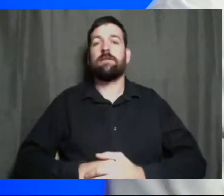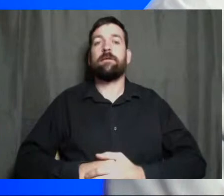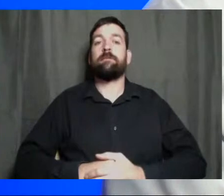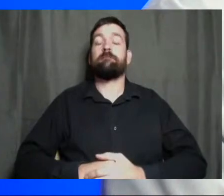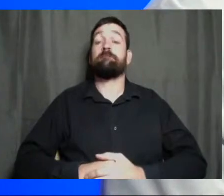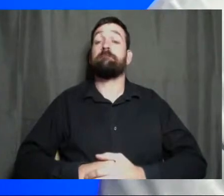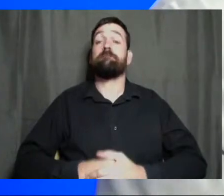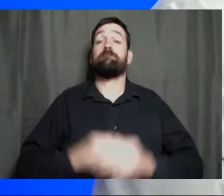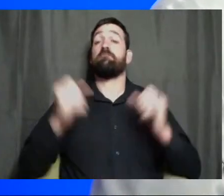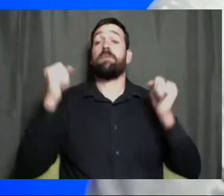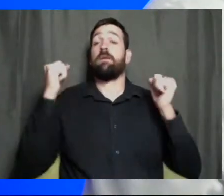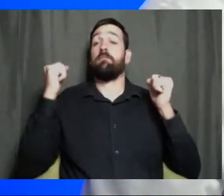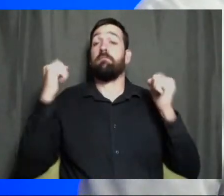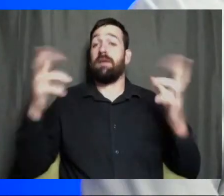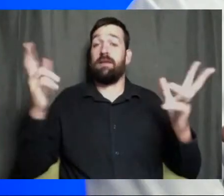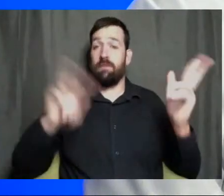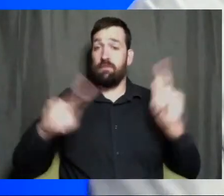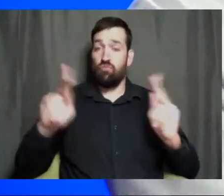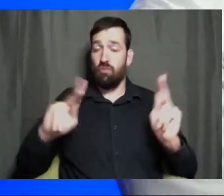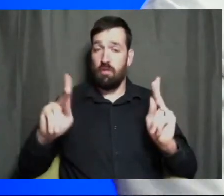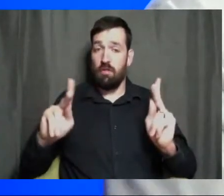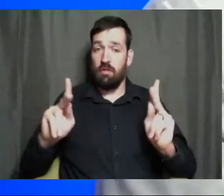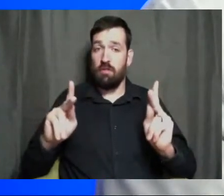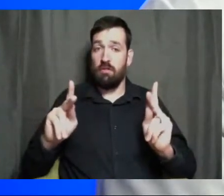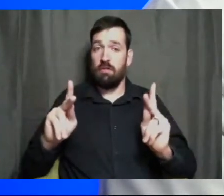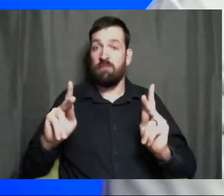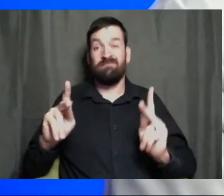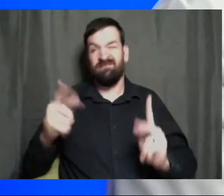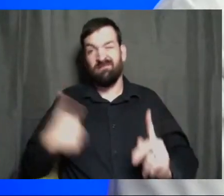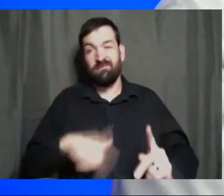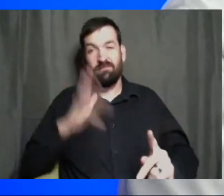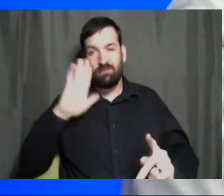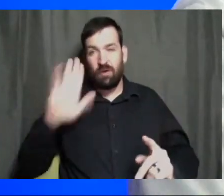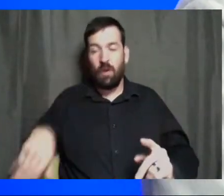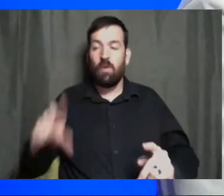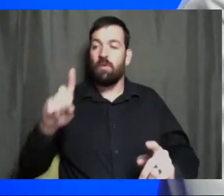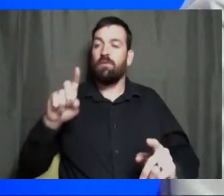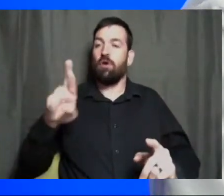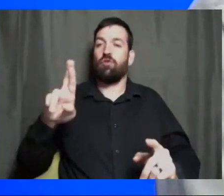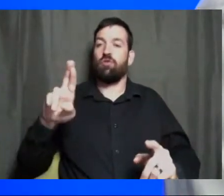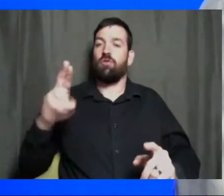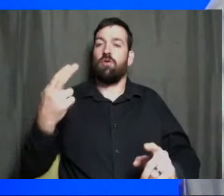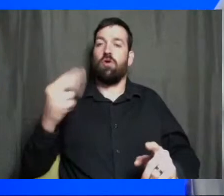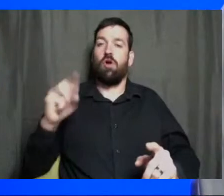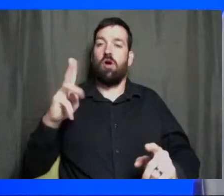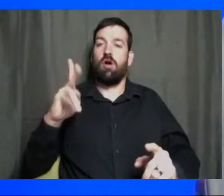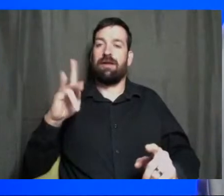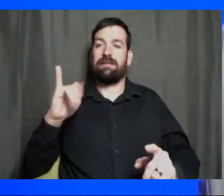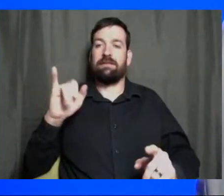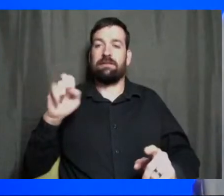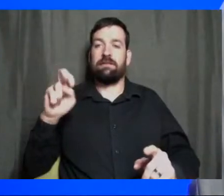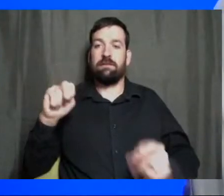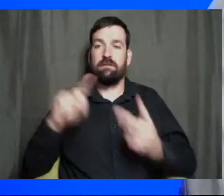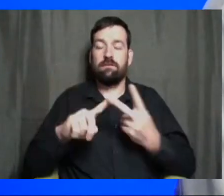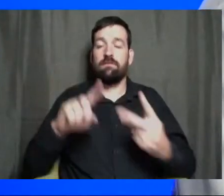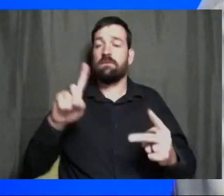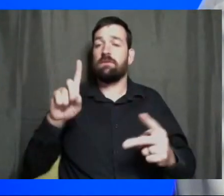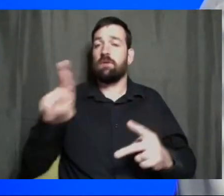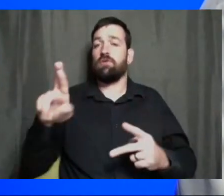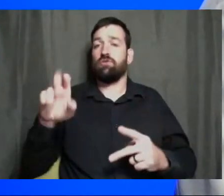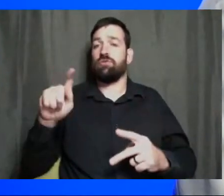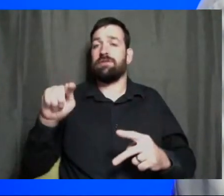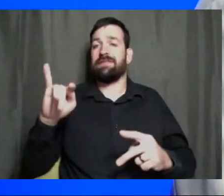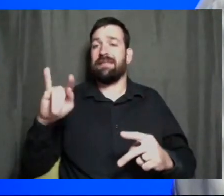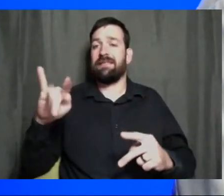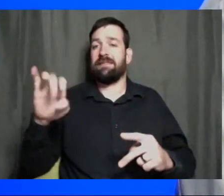that just, we all know it. Dr. Hawkinson and Dr. Stites and the staff here at KU Med